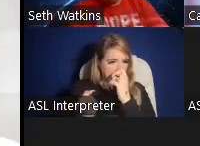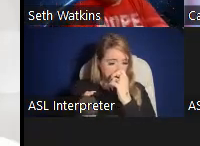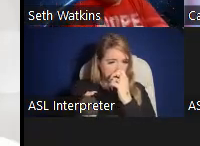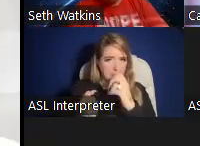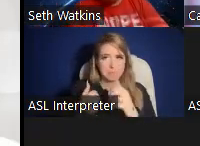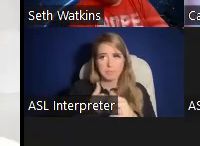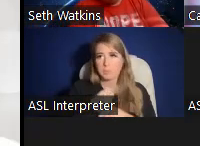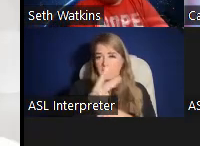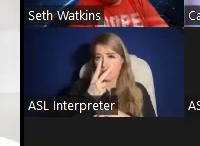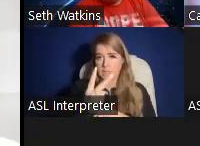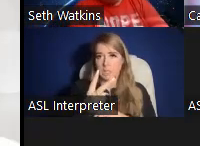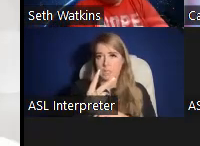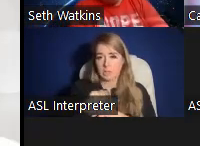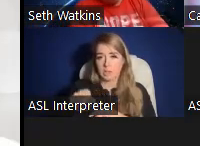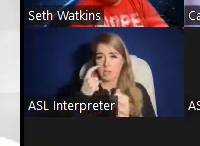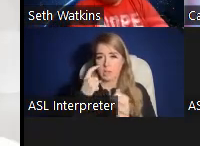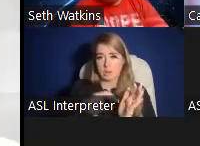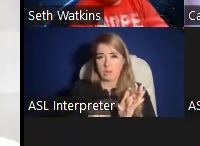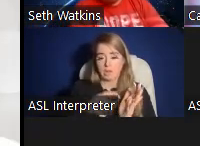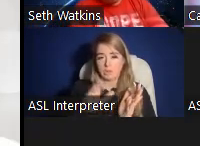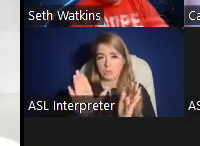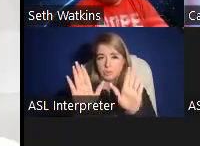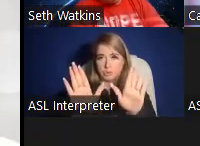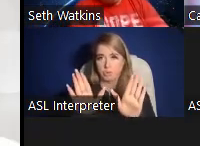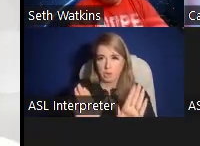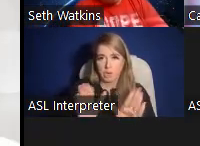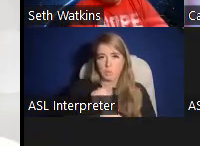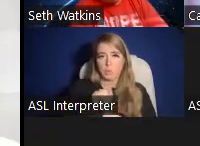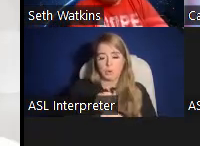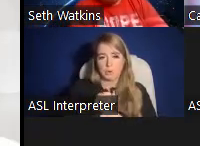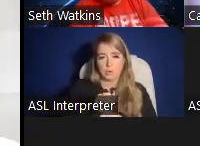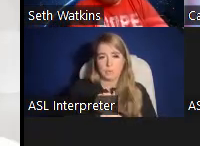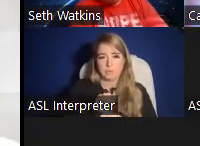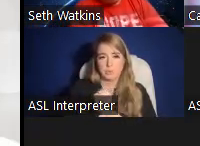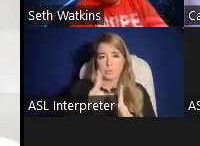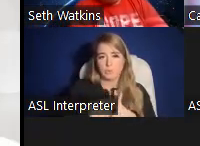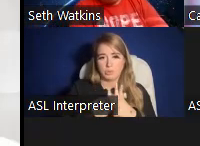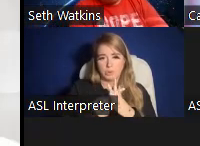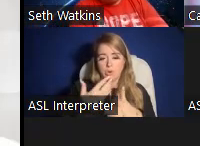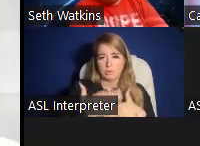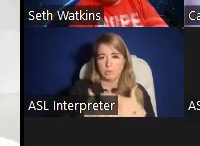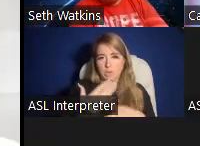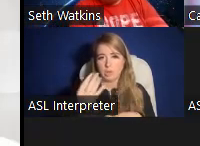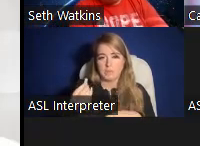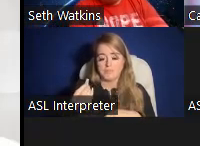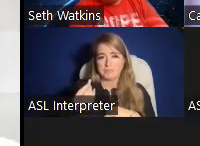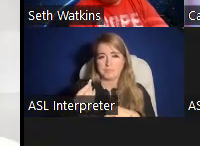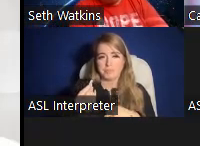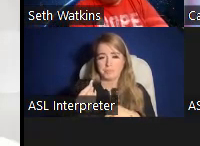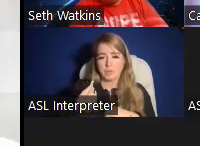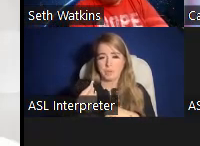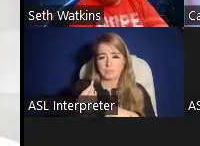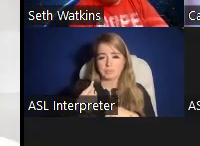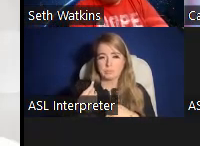to acknowledge all of her great work for getting this started and